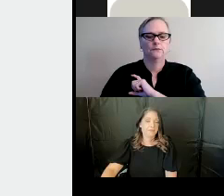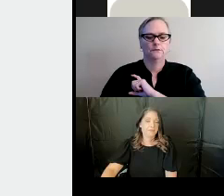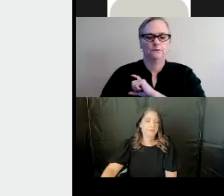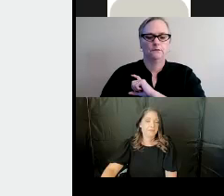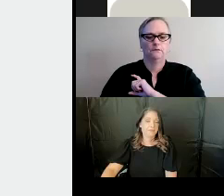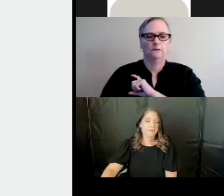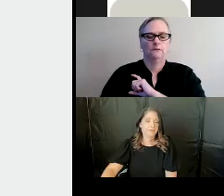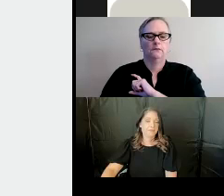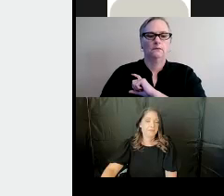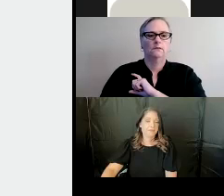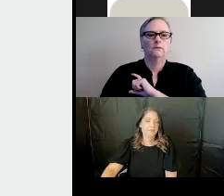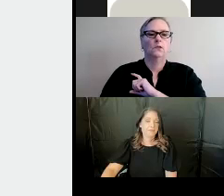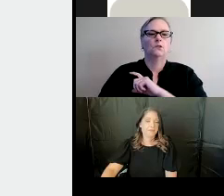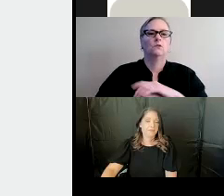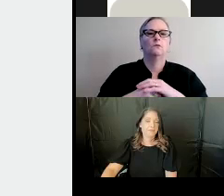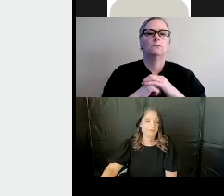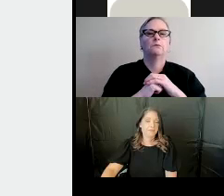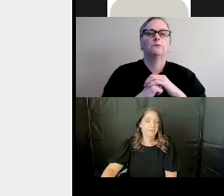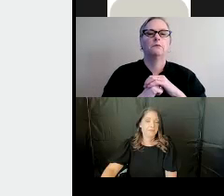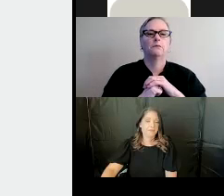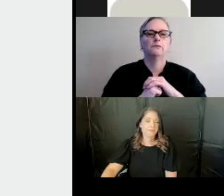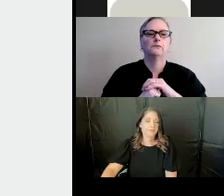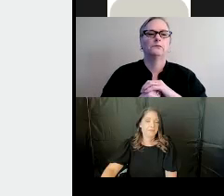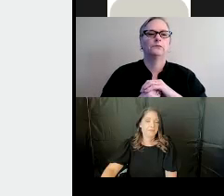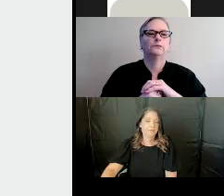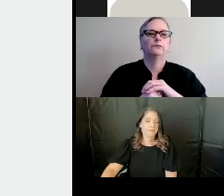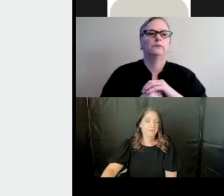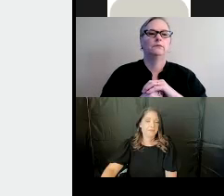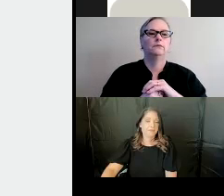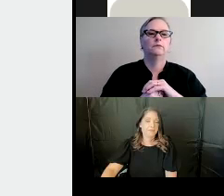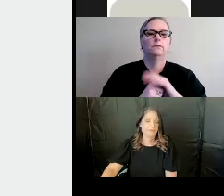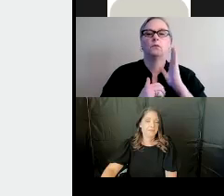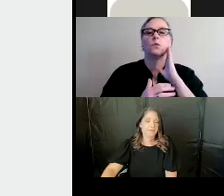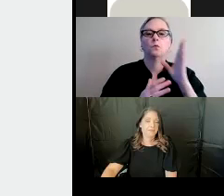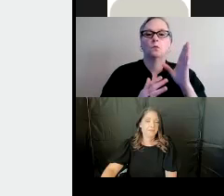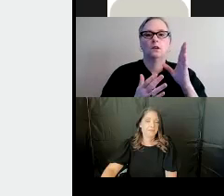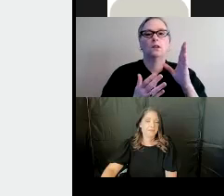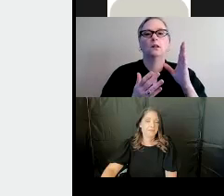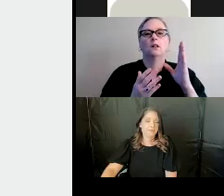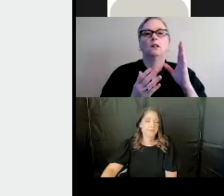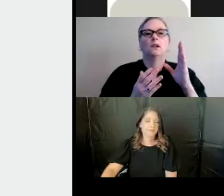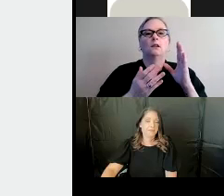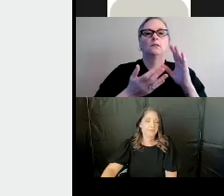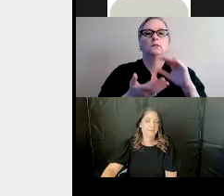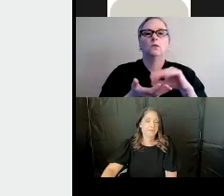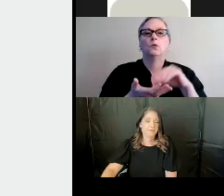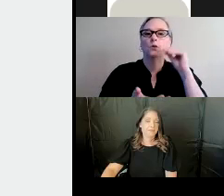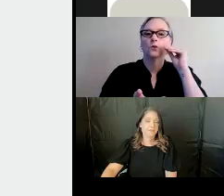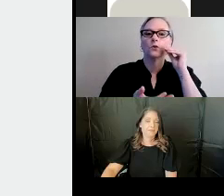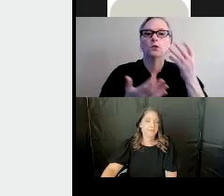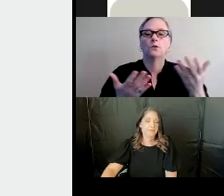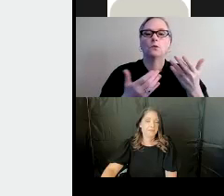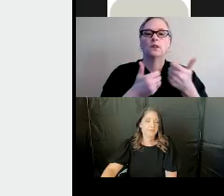here we're going to learn what each of these do with law enforcement, adult protective services, and long-term